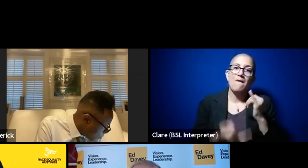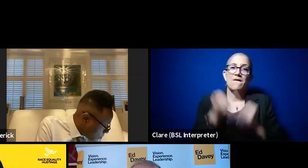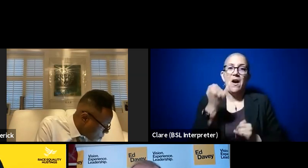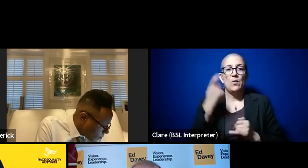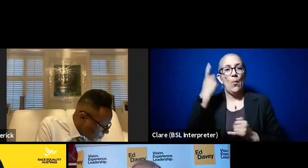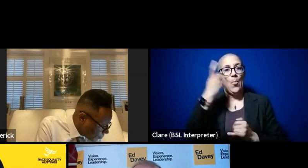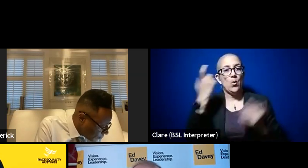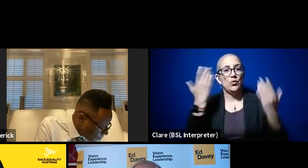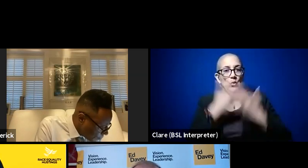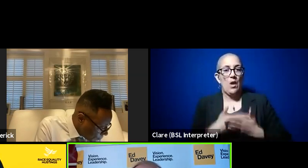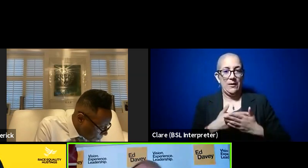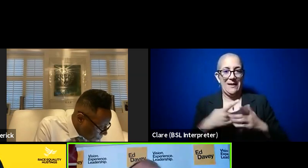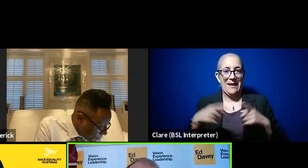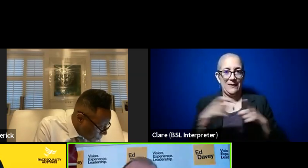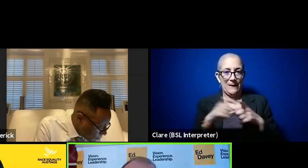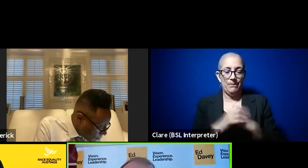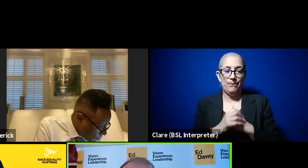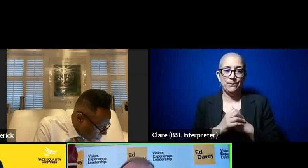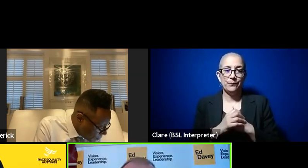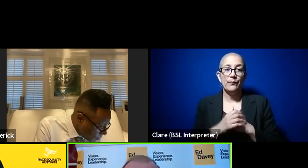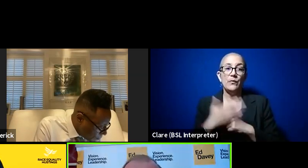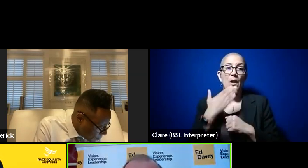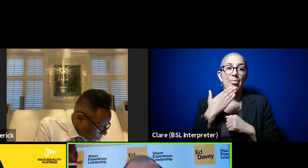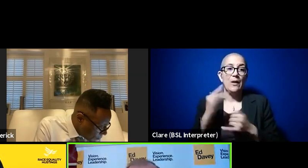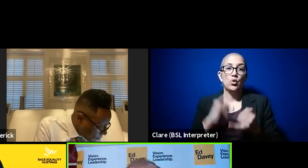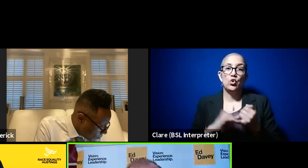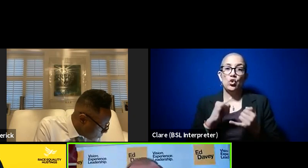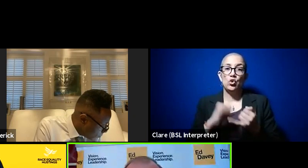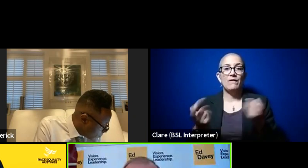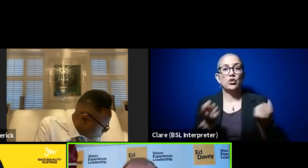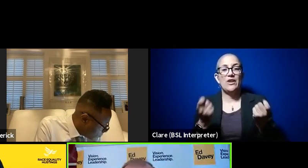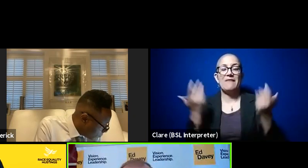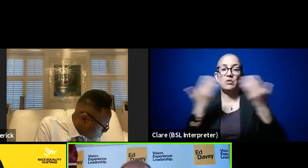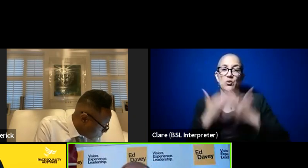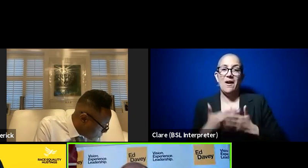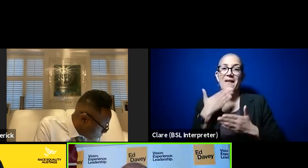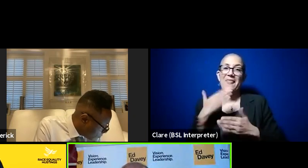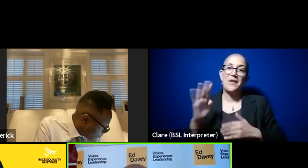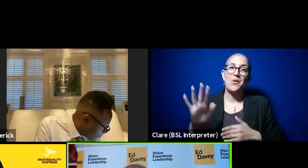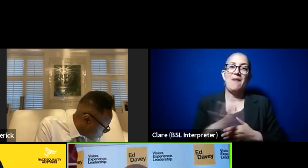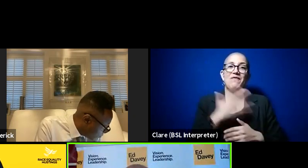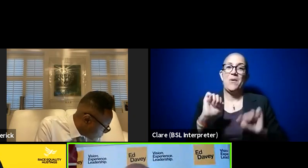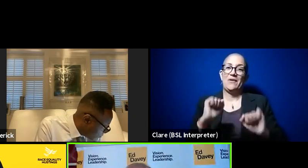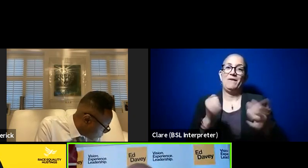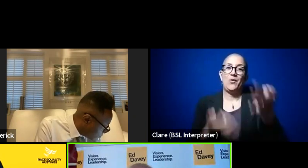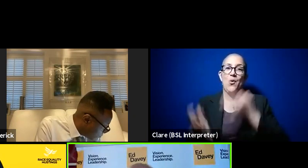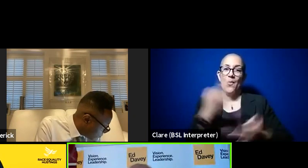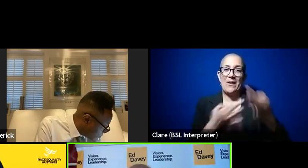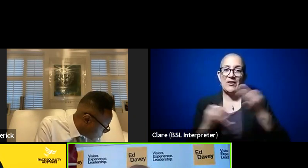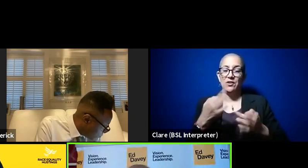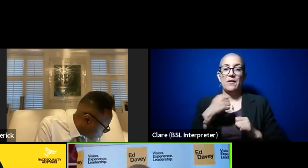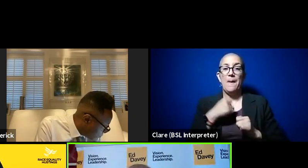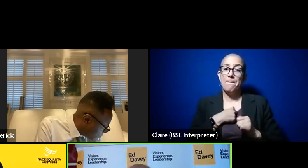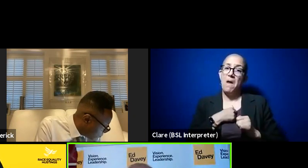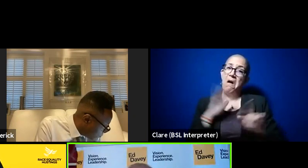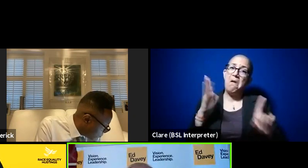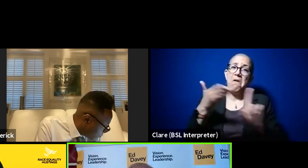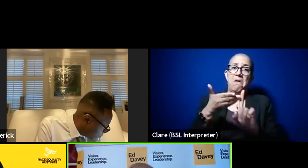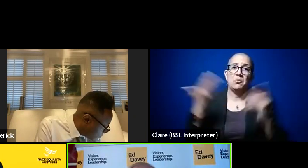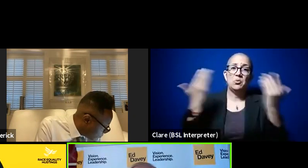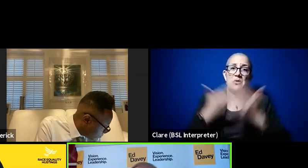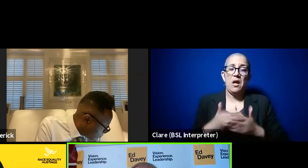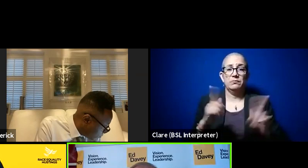Ed. Well, Sundar, thank you for chairing tonight, and thanks everybody for your questions. You know, my objective tonight was to